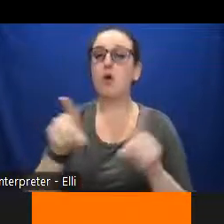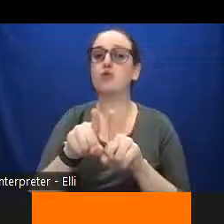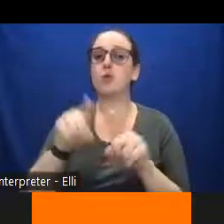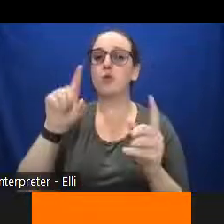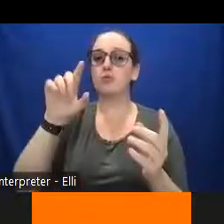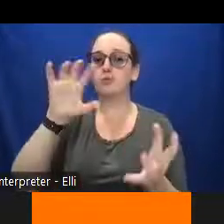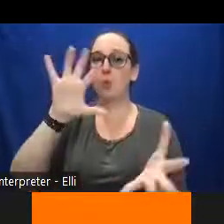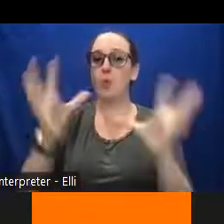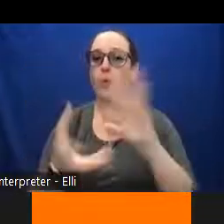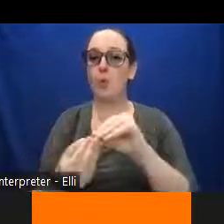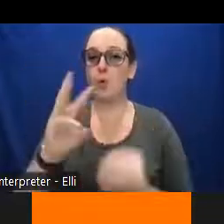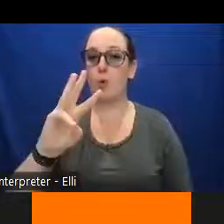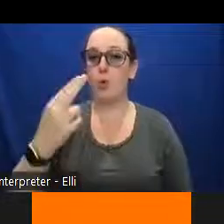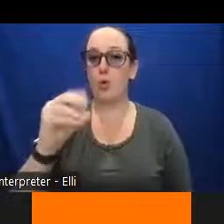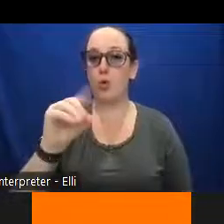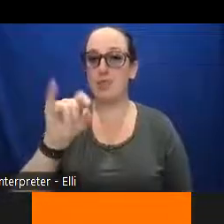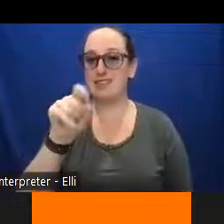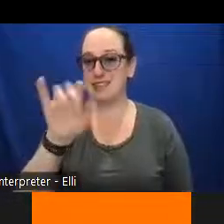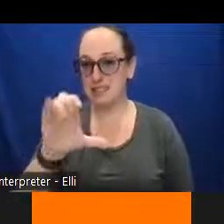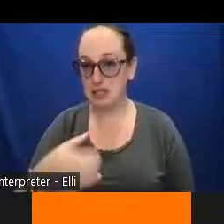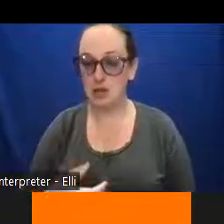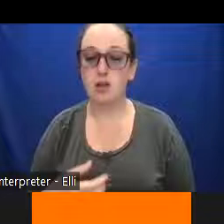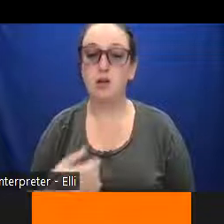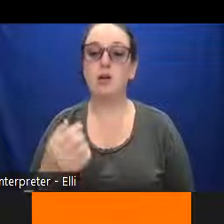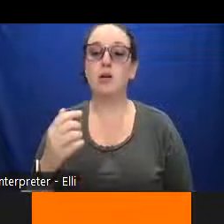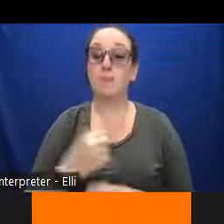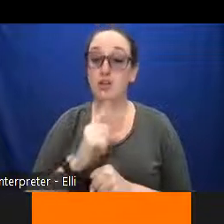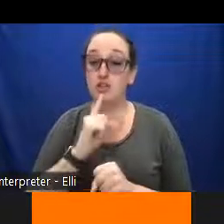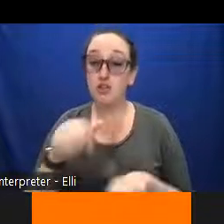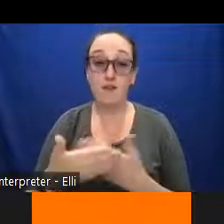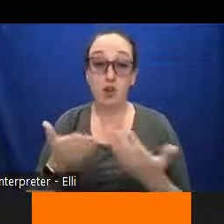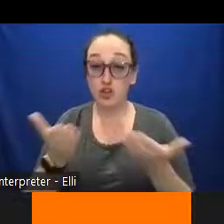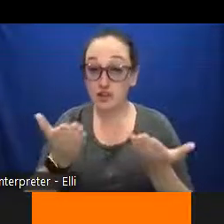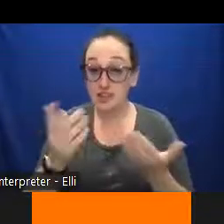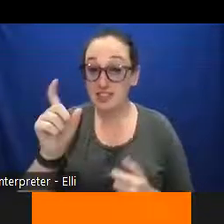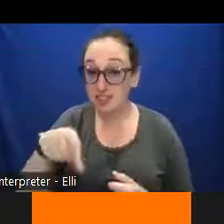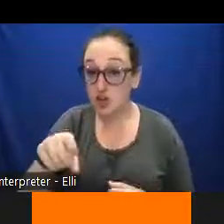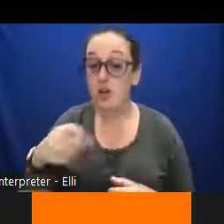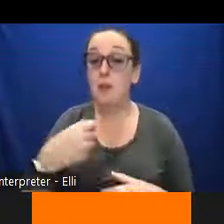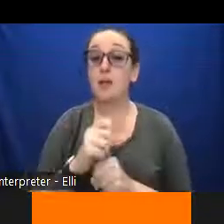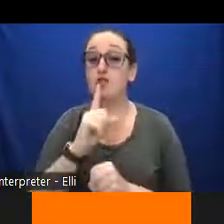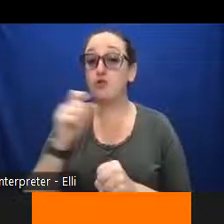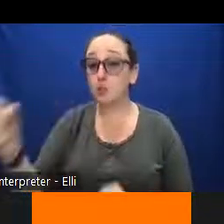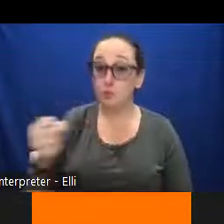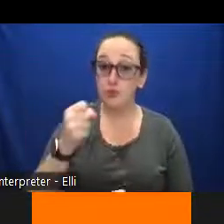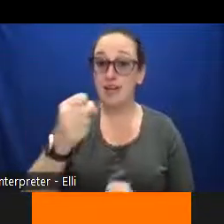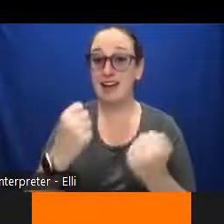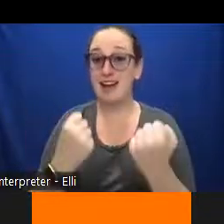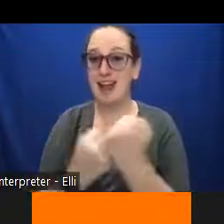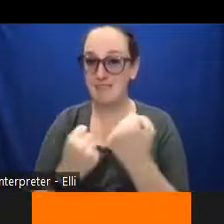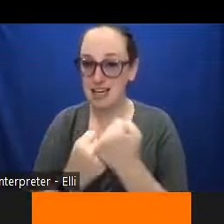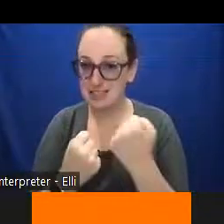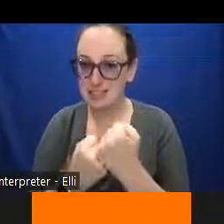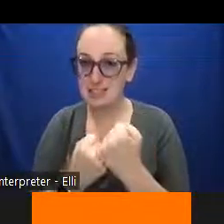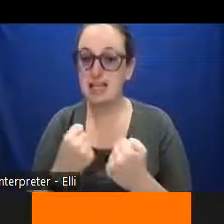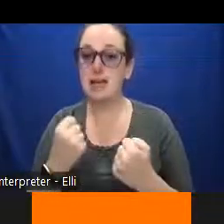making sure that they have the wraparound services that they need, making sure that they are engaged with an advocate, and